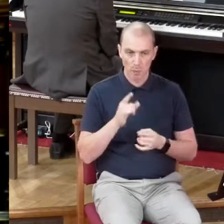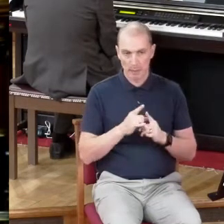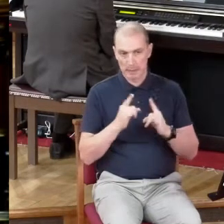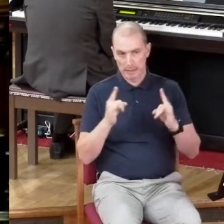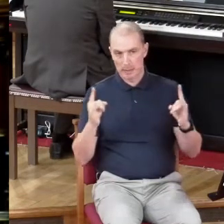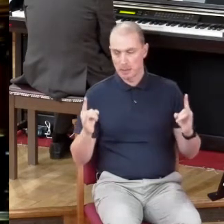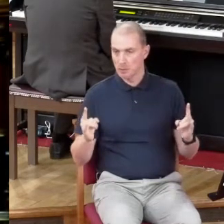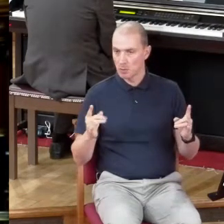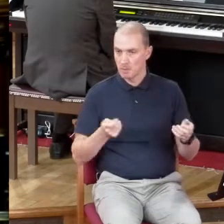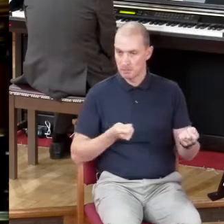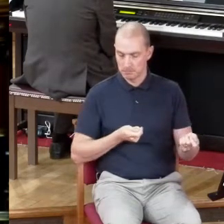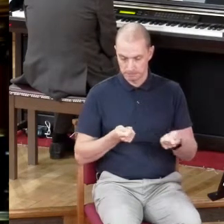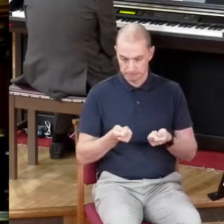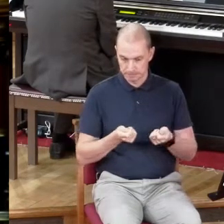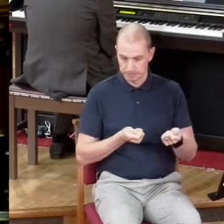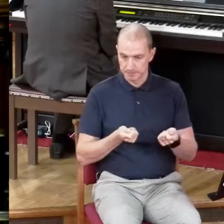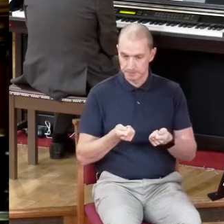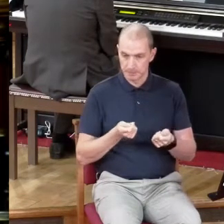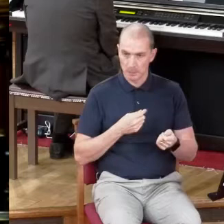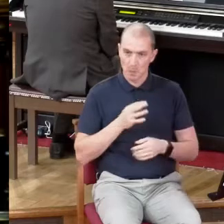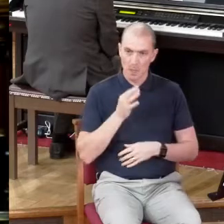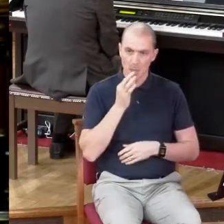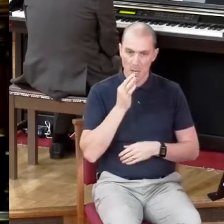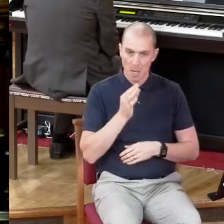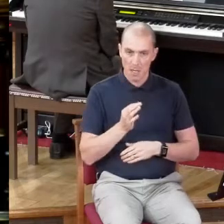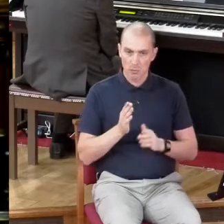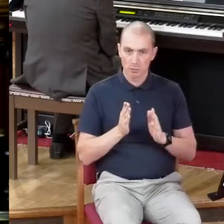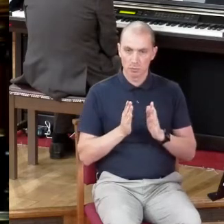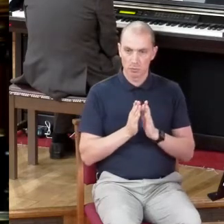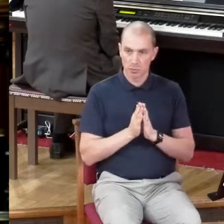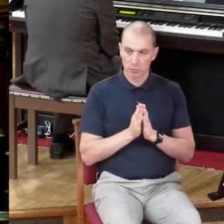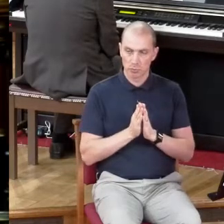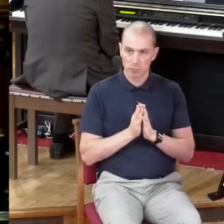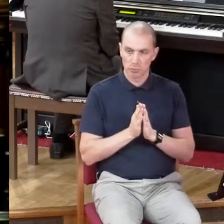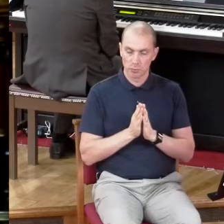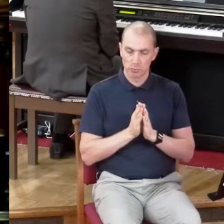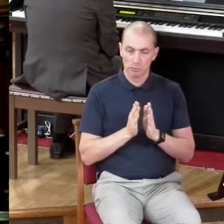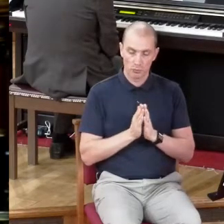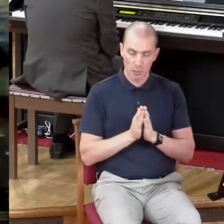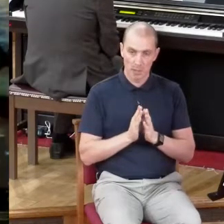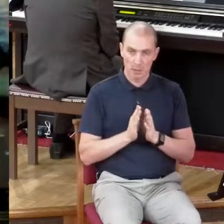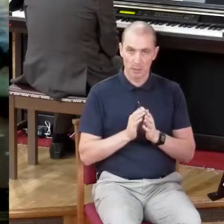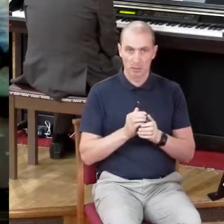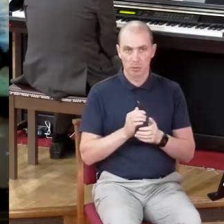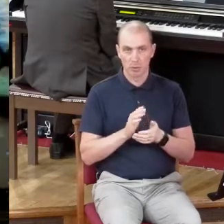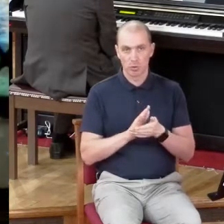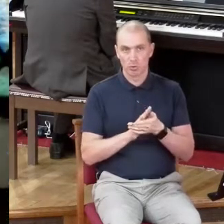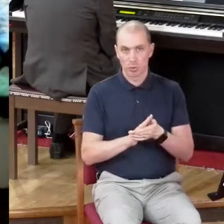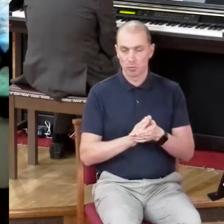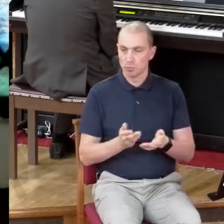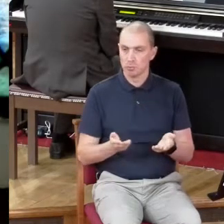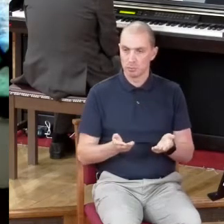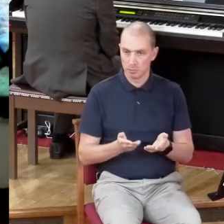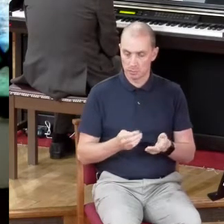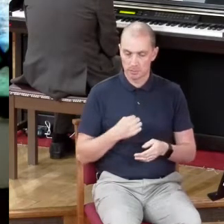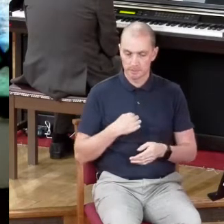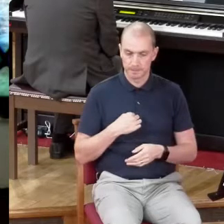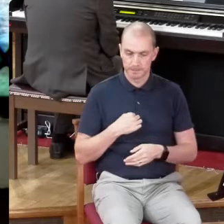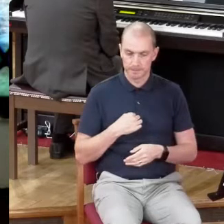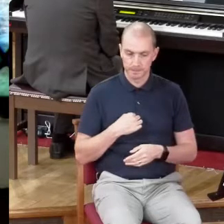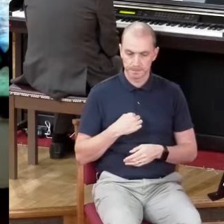our church today. We pray for the church often, but particularly at this time. And as we've been